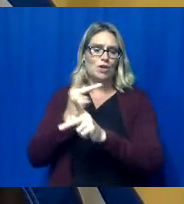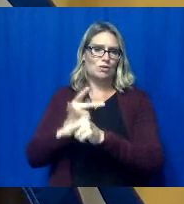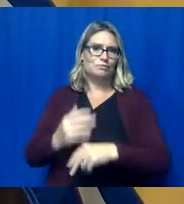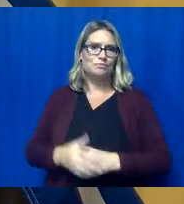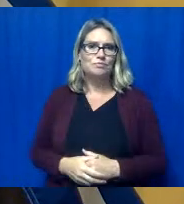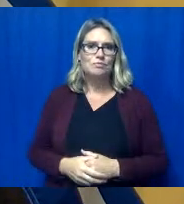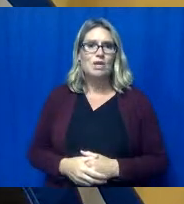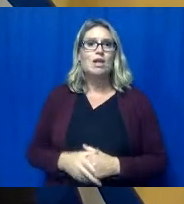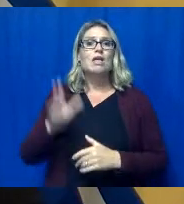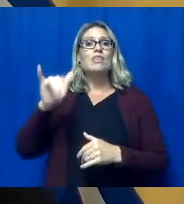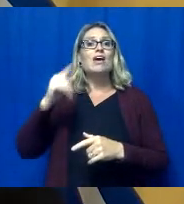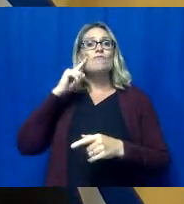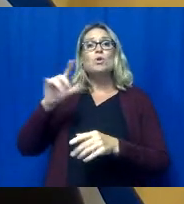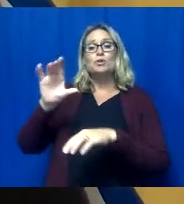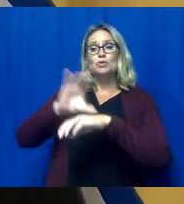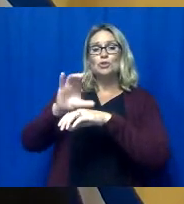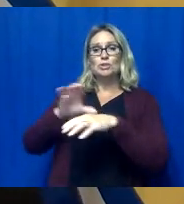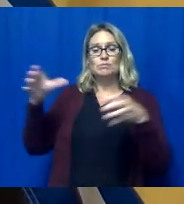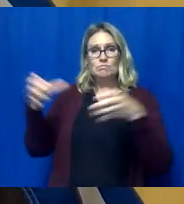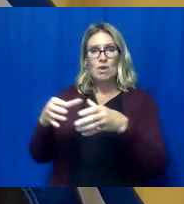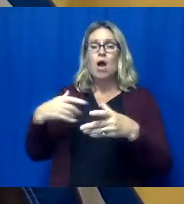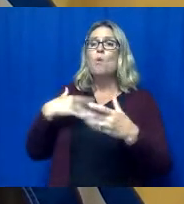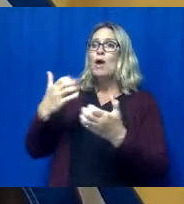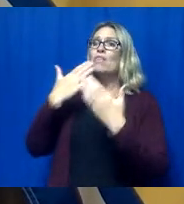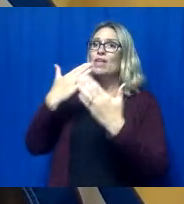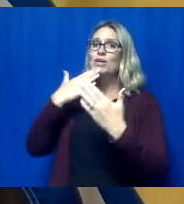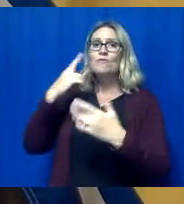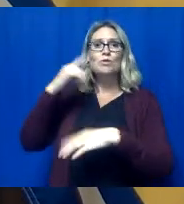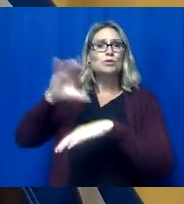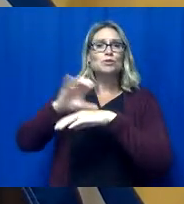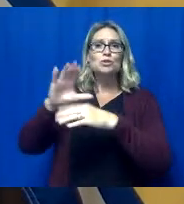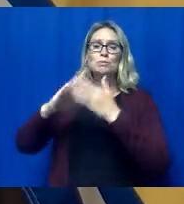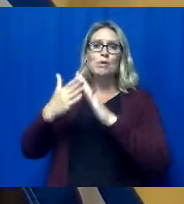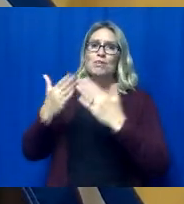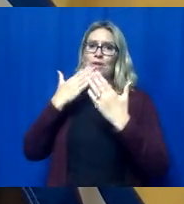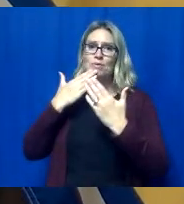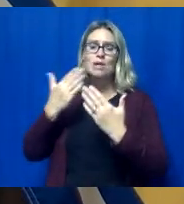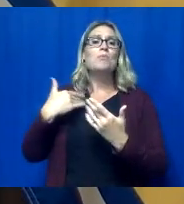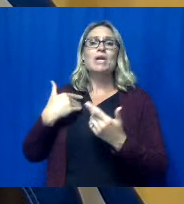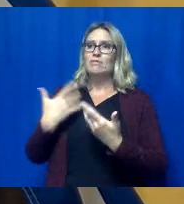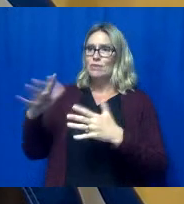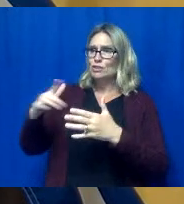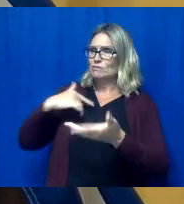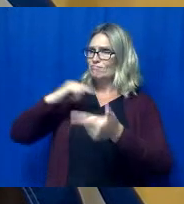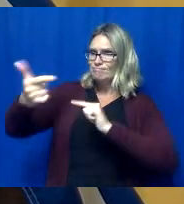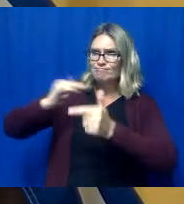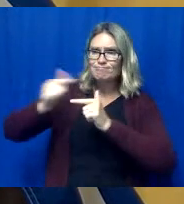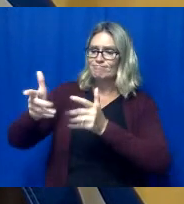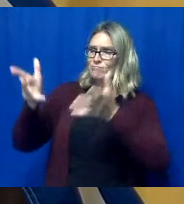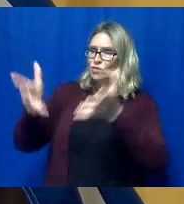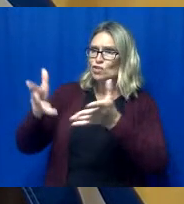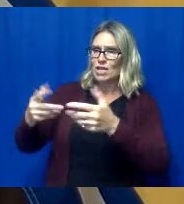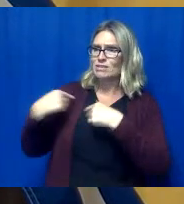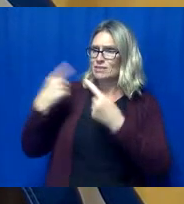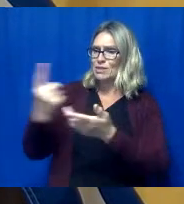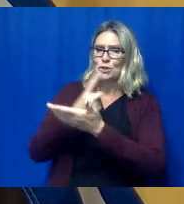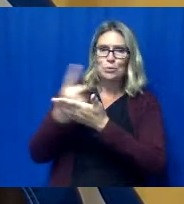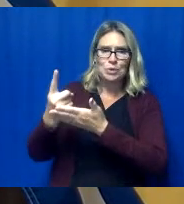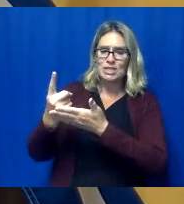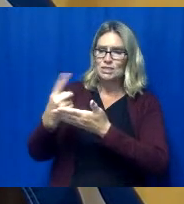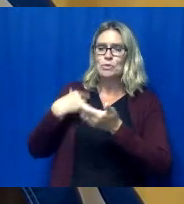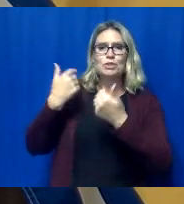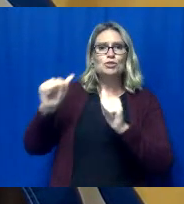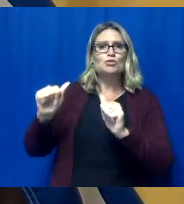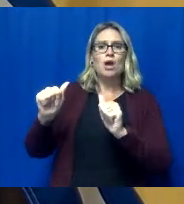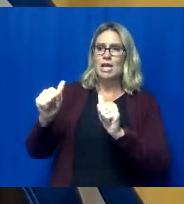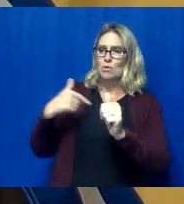gatherings, I first want to say thank you to the faith community. We've had several conversations over this last week to try to find a sweet